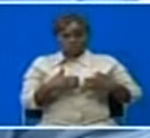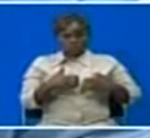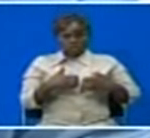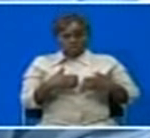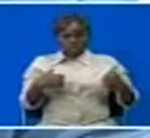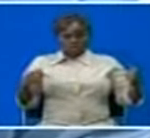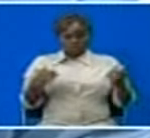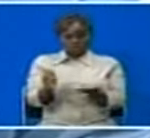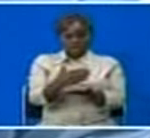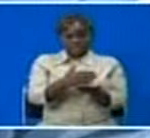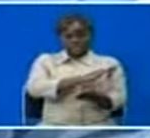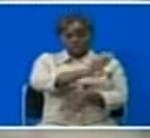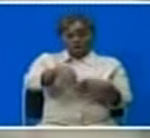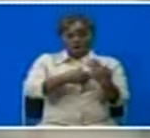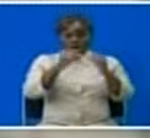putting together